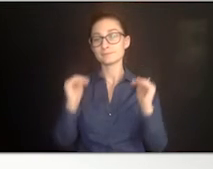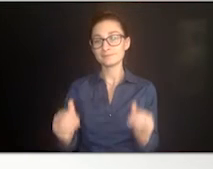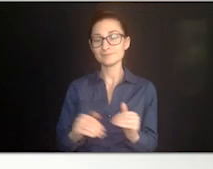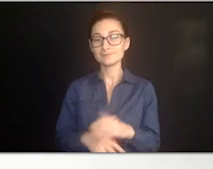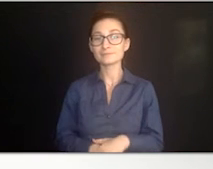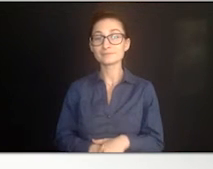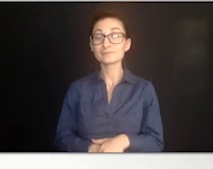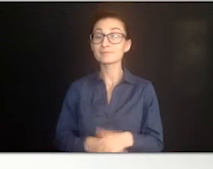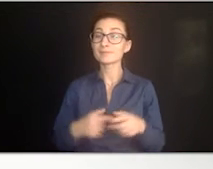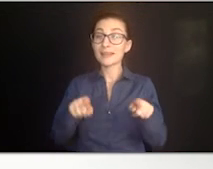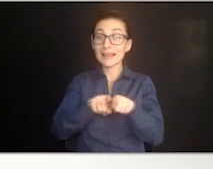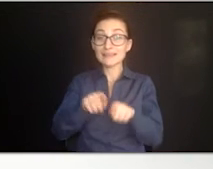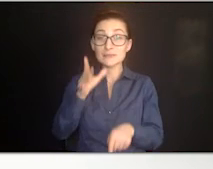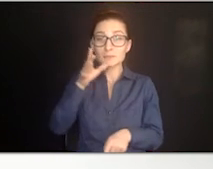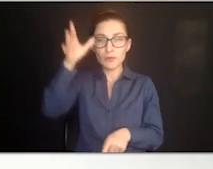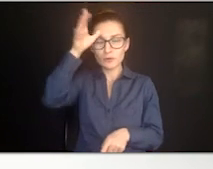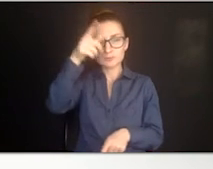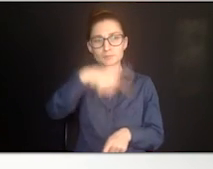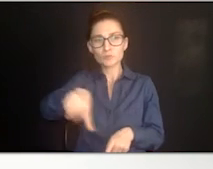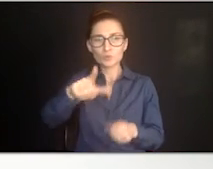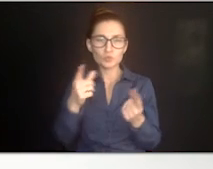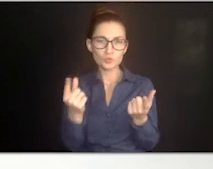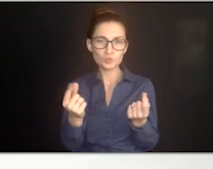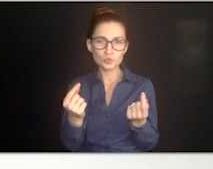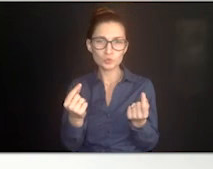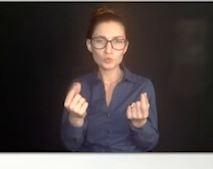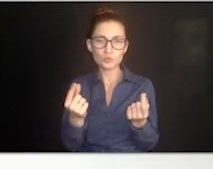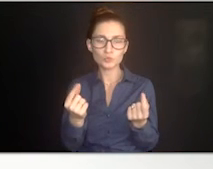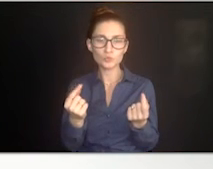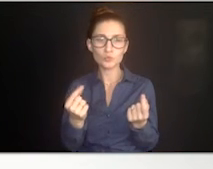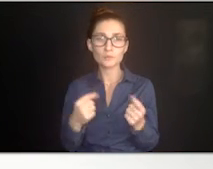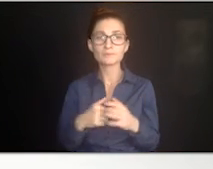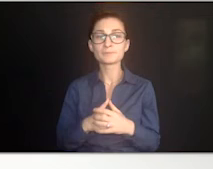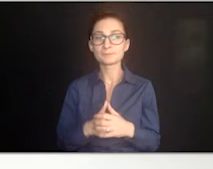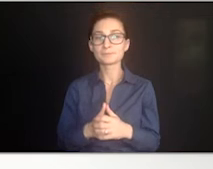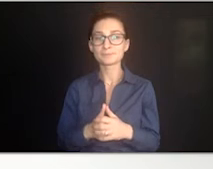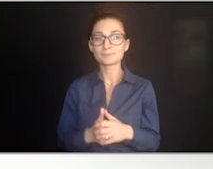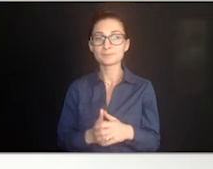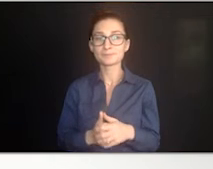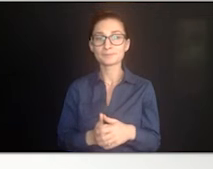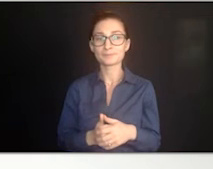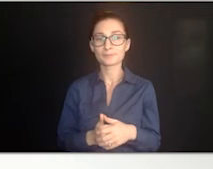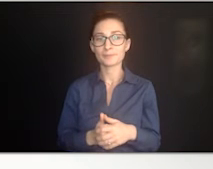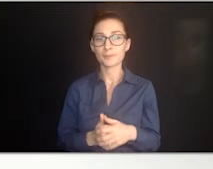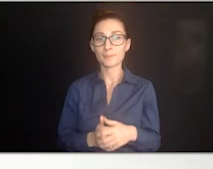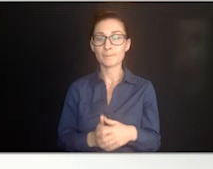So what can you do as parents to help your student if they do have a visual impairment?